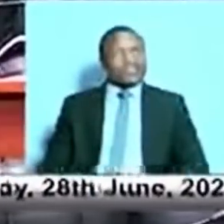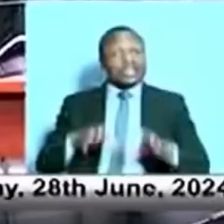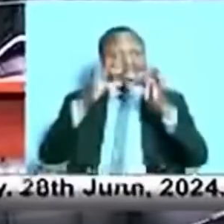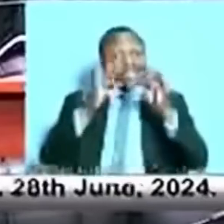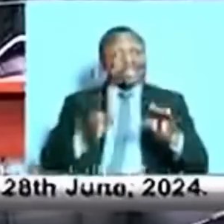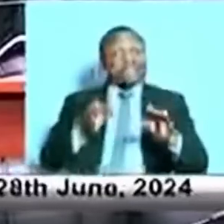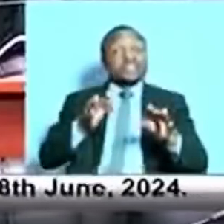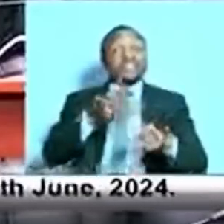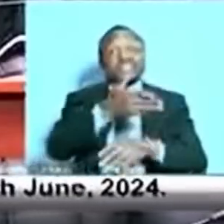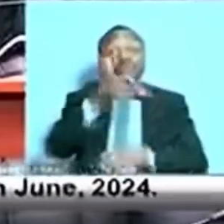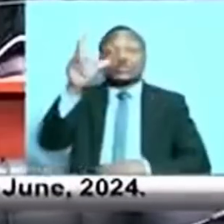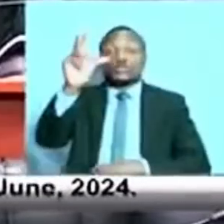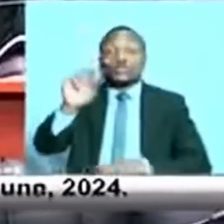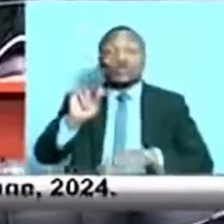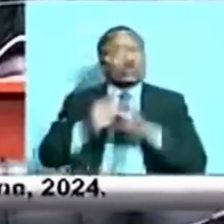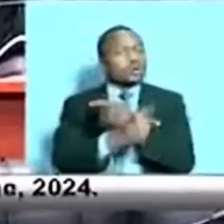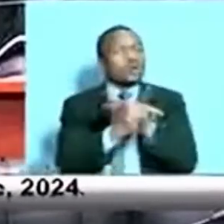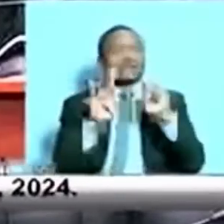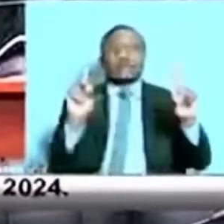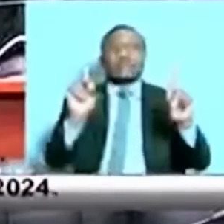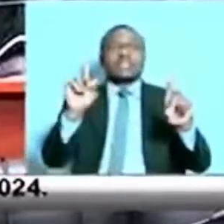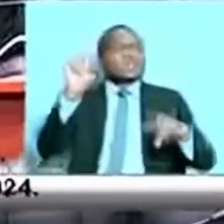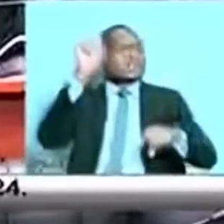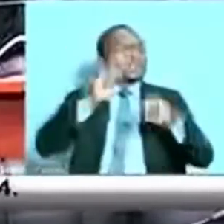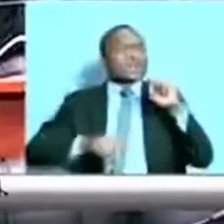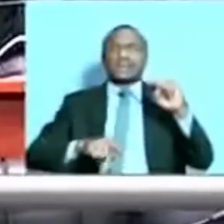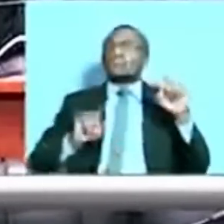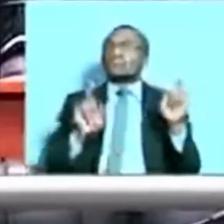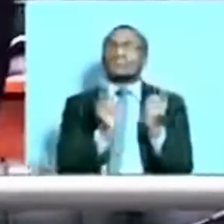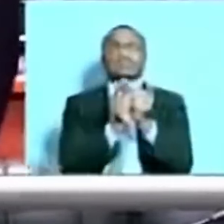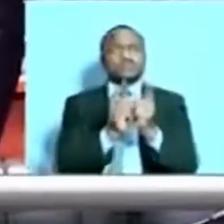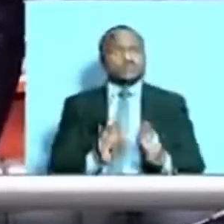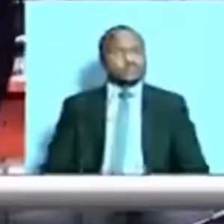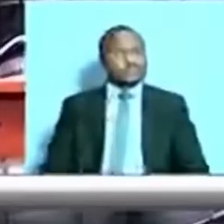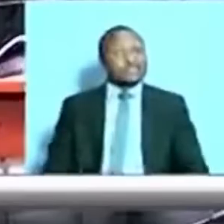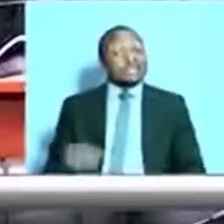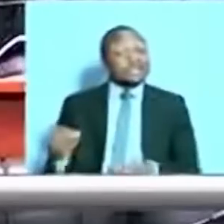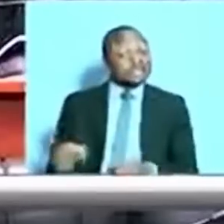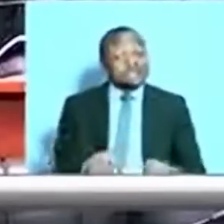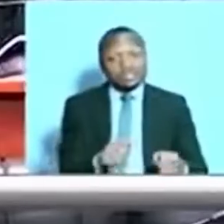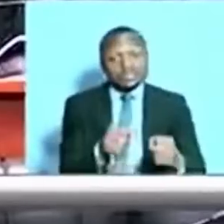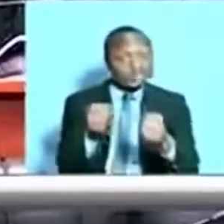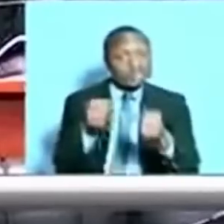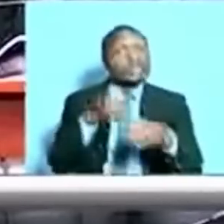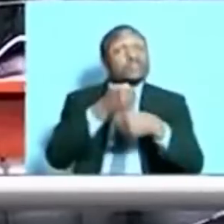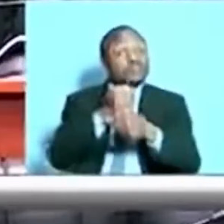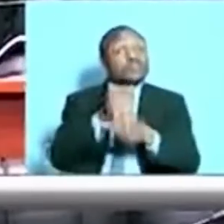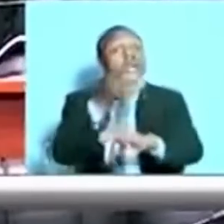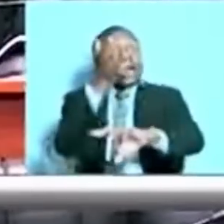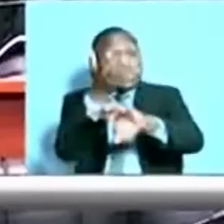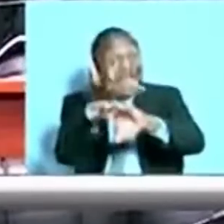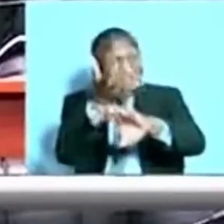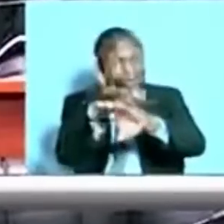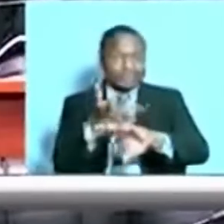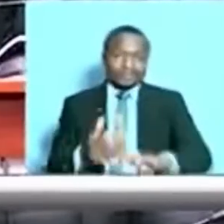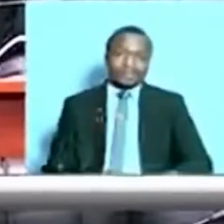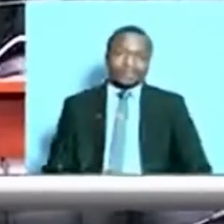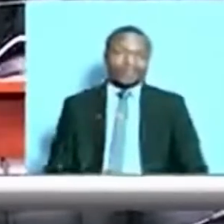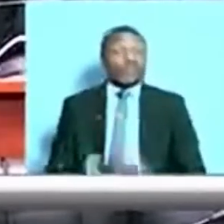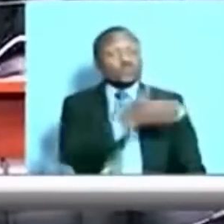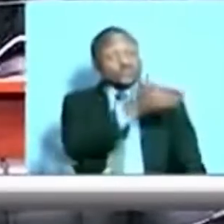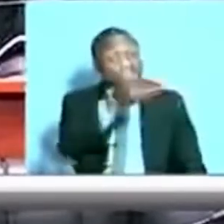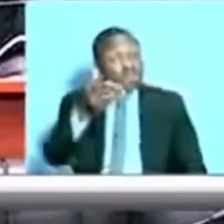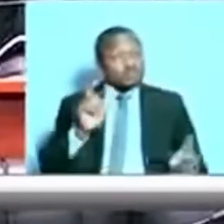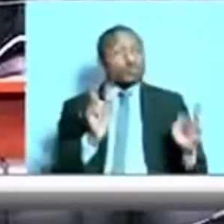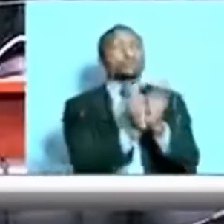no democracy, they would not have met. The system would have made it impossible for them